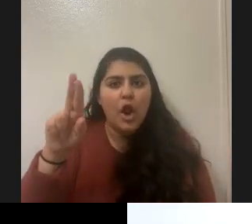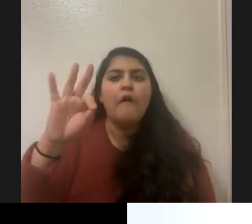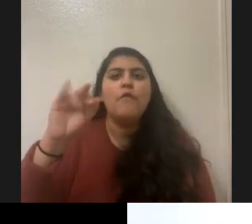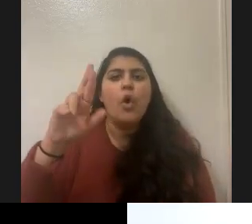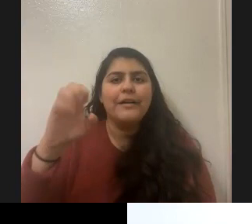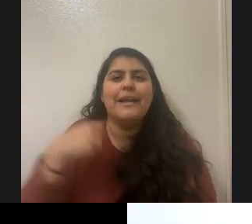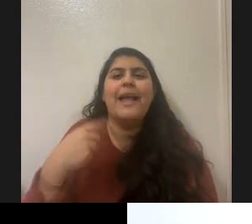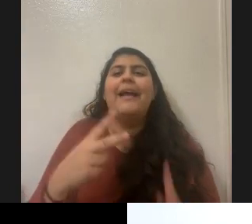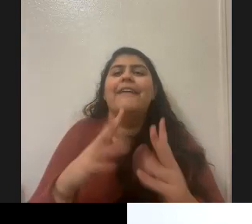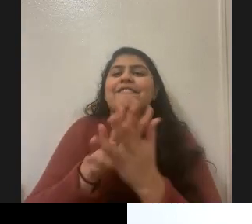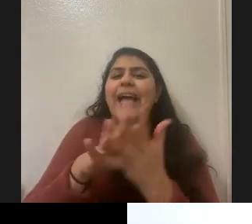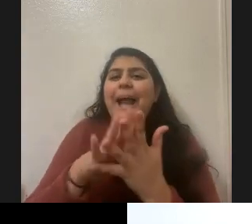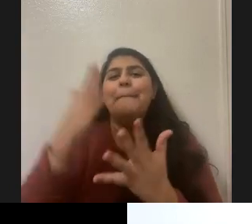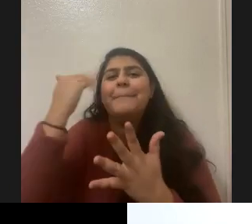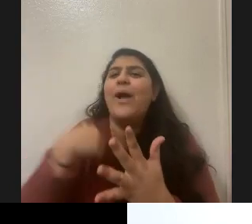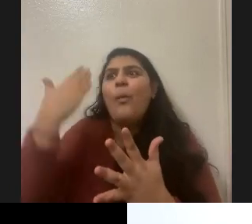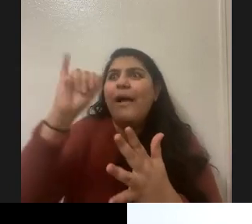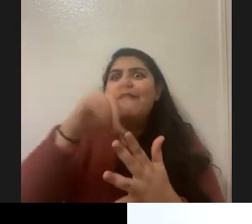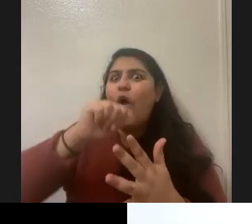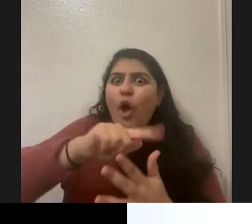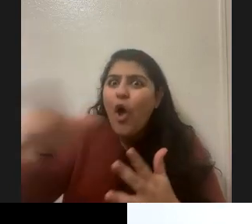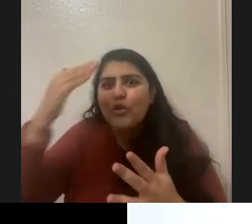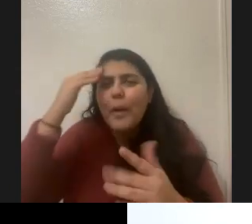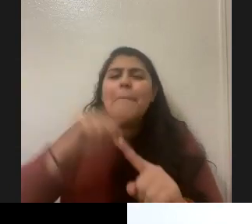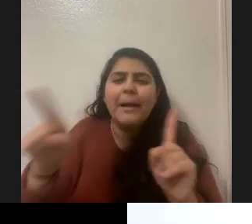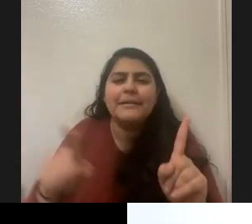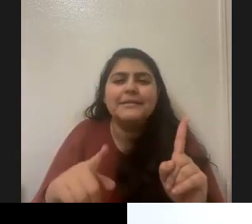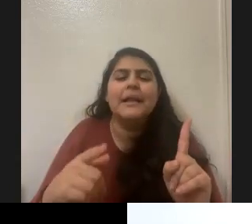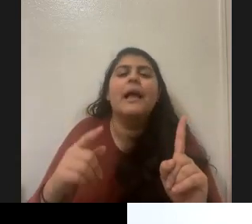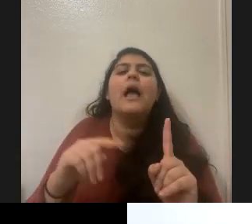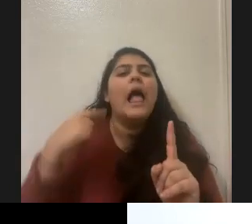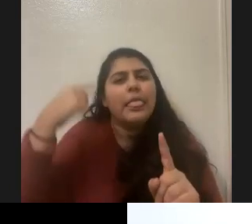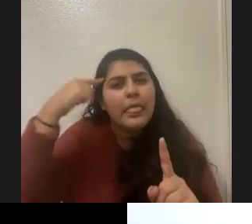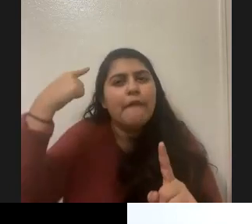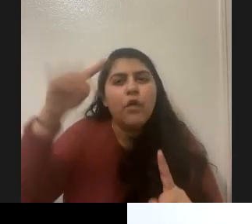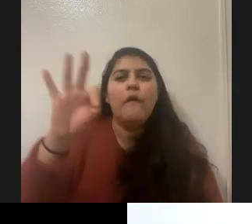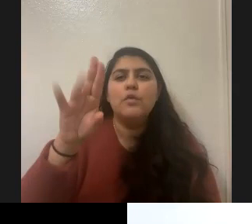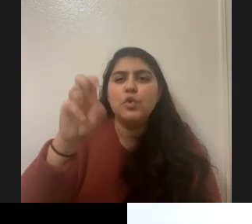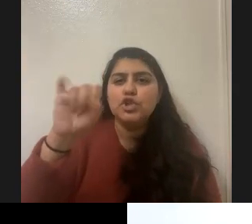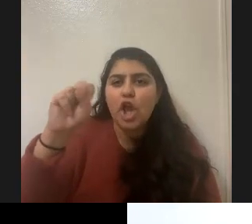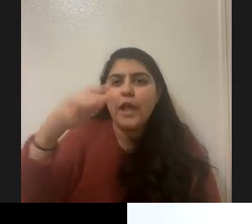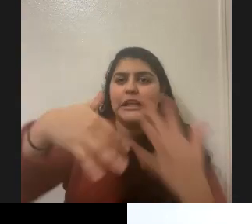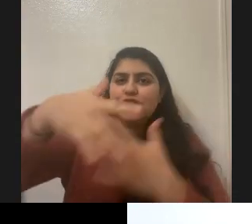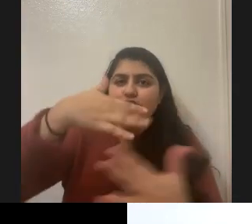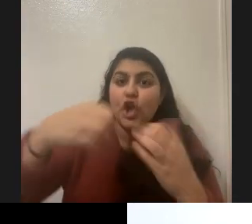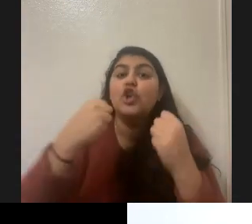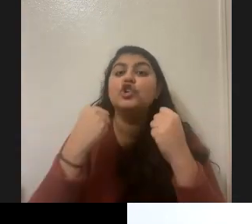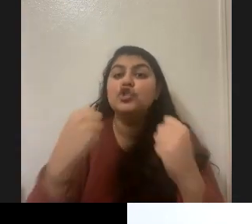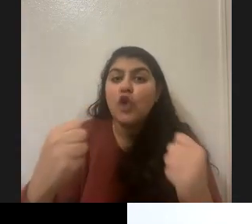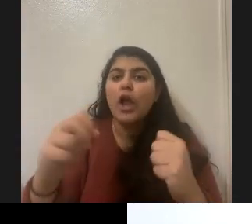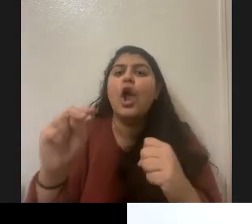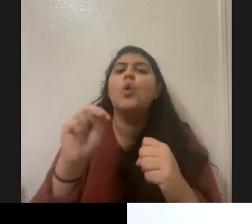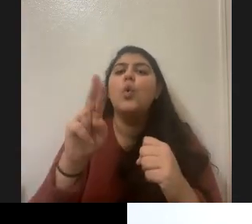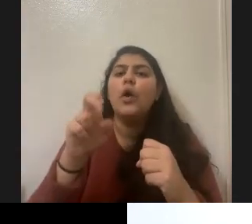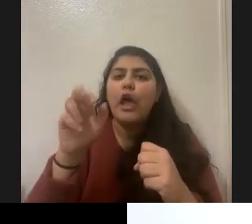don't know if everyone knows, but Sure, we all don't. Yeah. I think for fusion interactions, it would be the strong nuclear force specifically